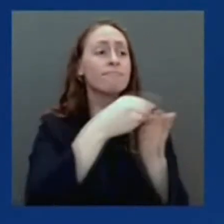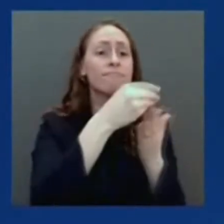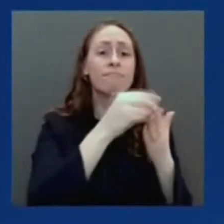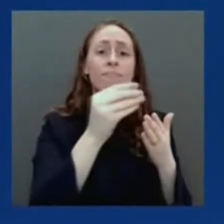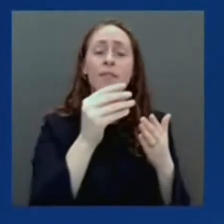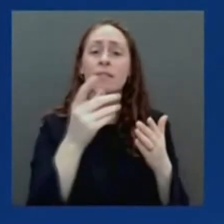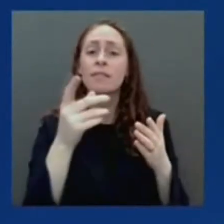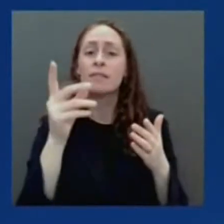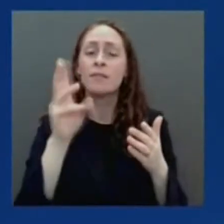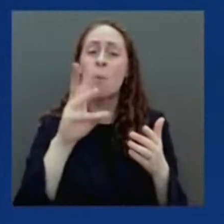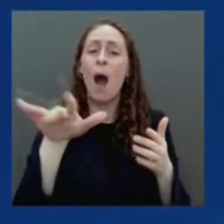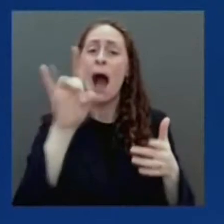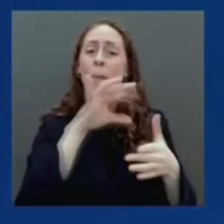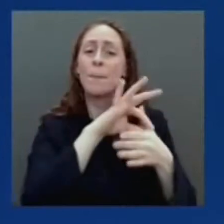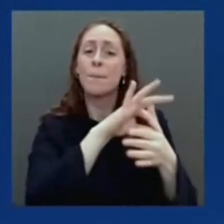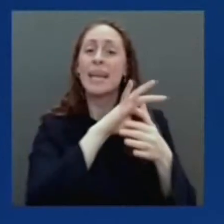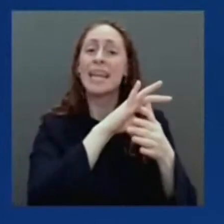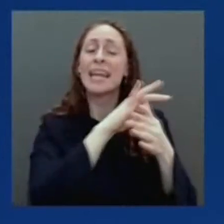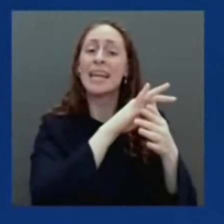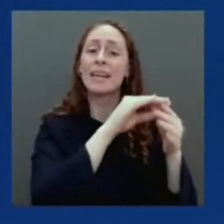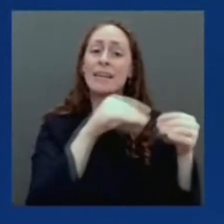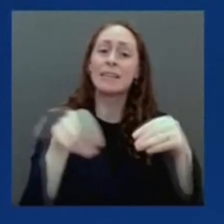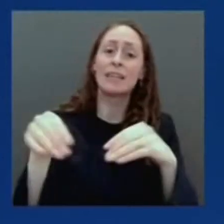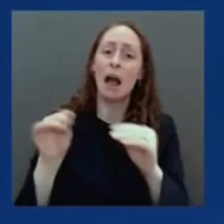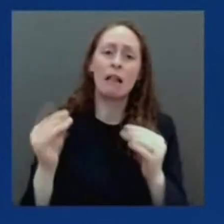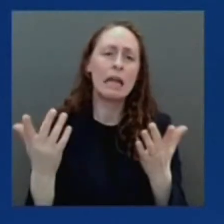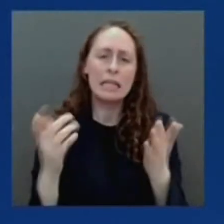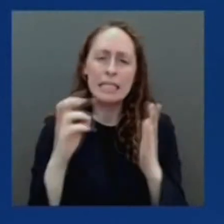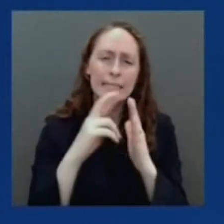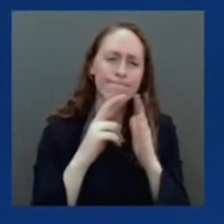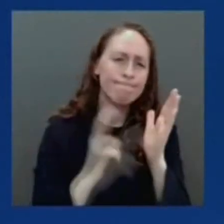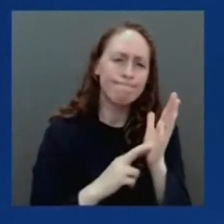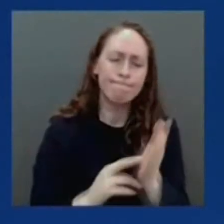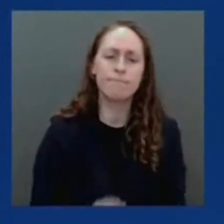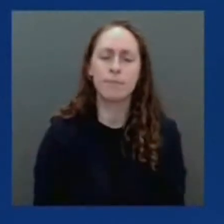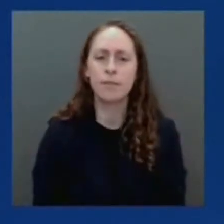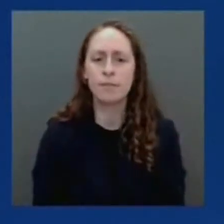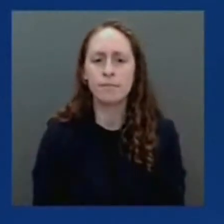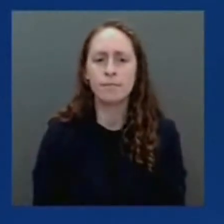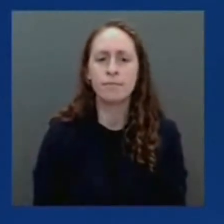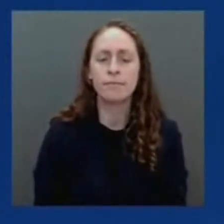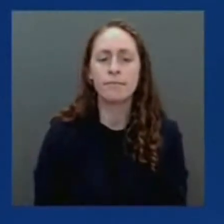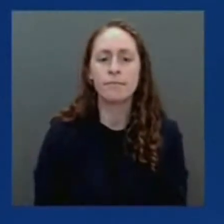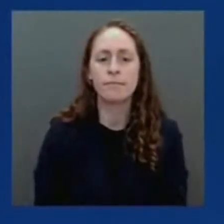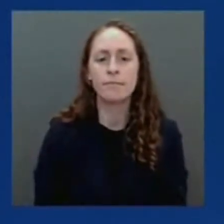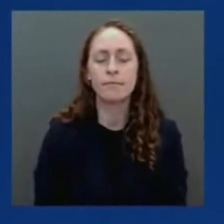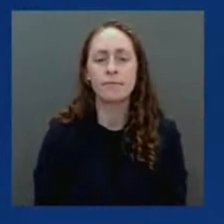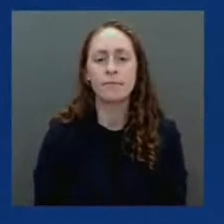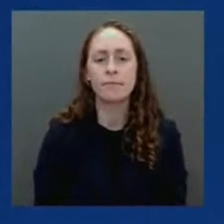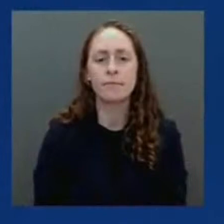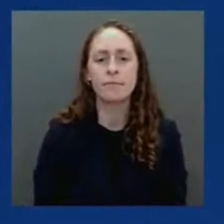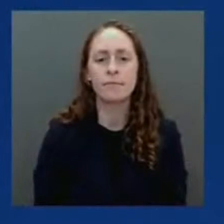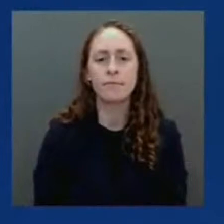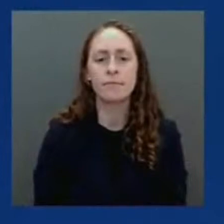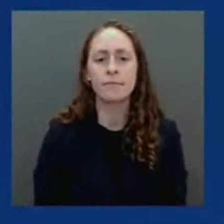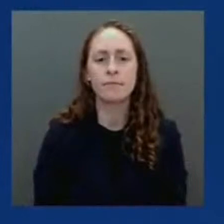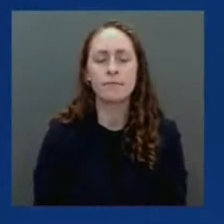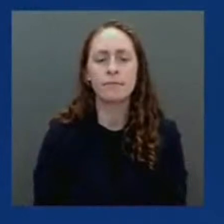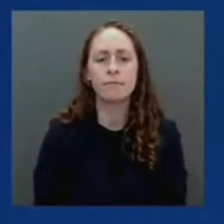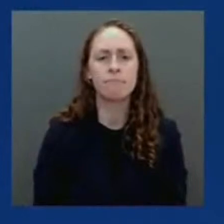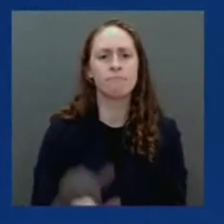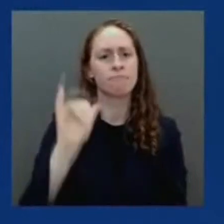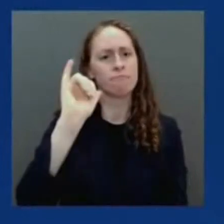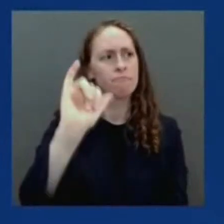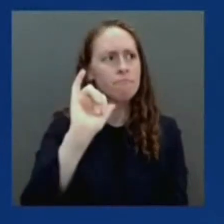bat reservoir that very likely infected camels and camels to human. That also provides public health guidelines